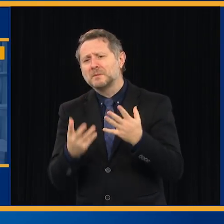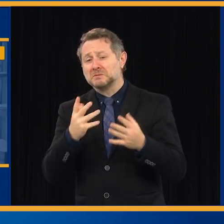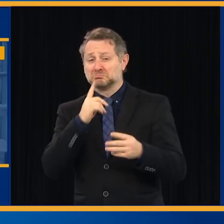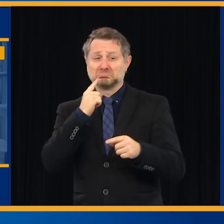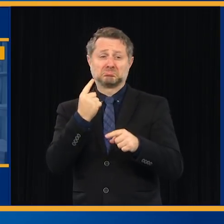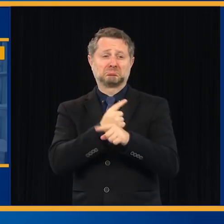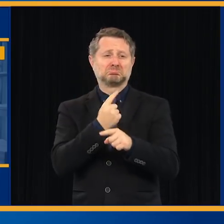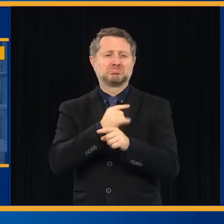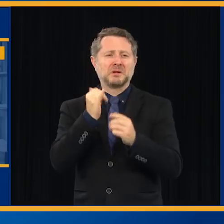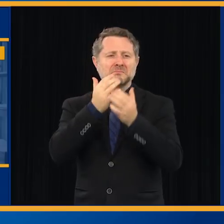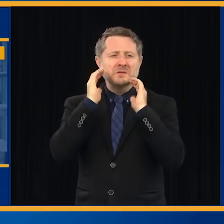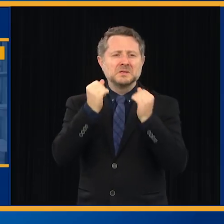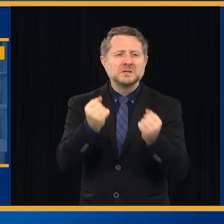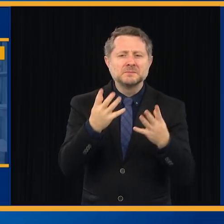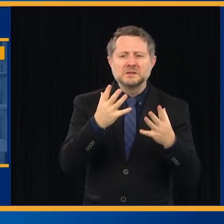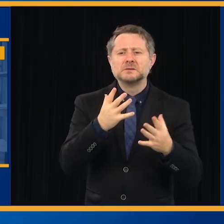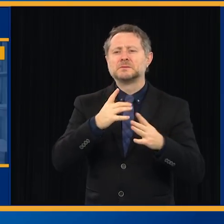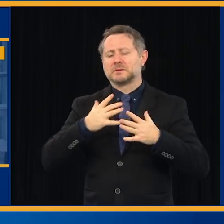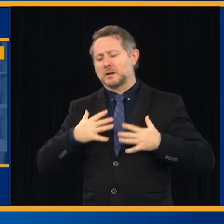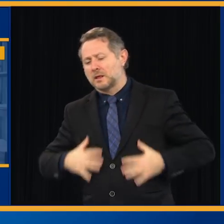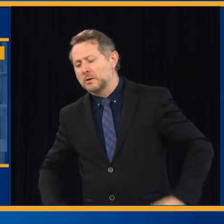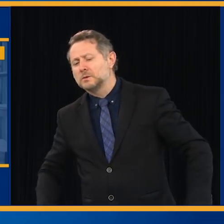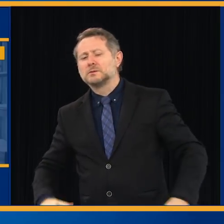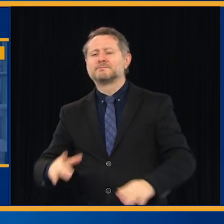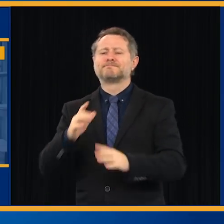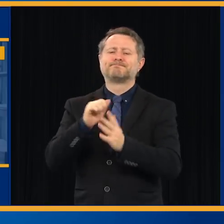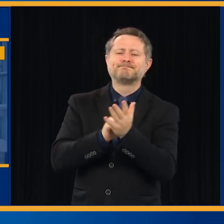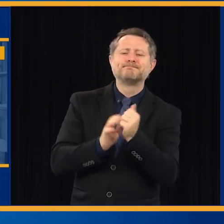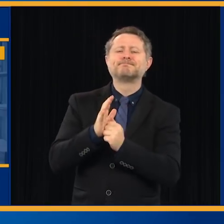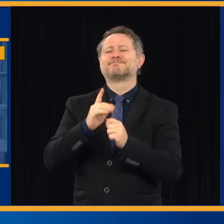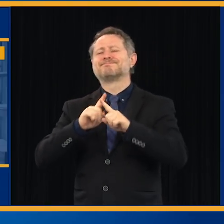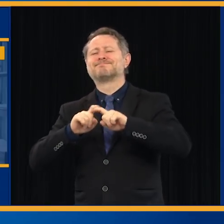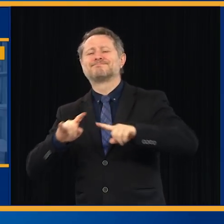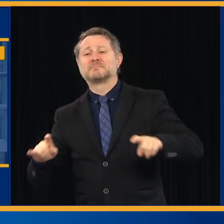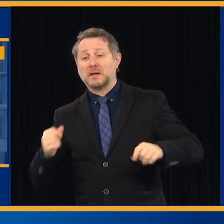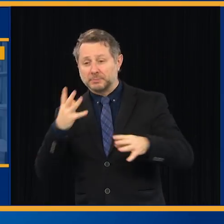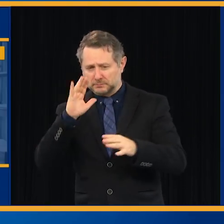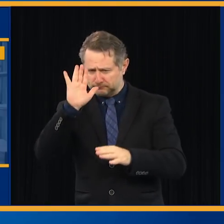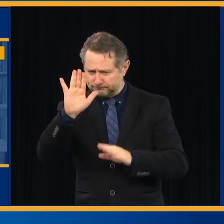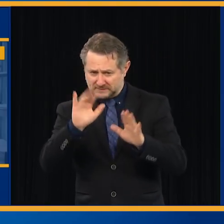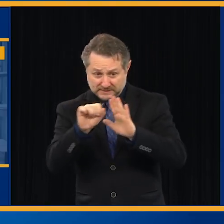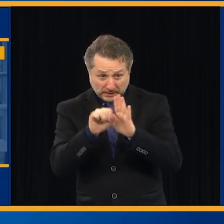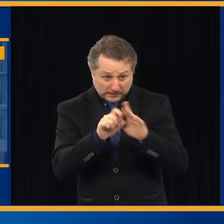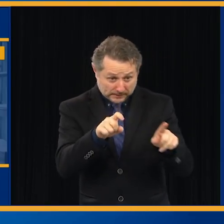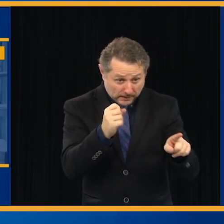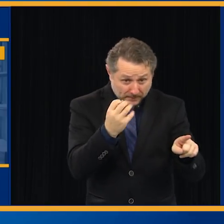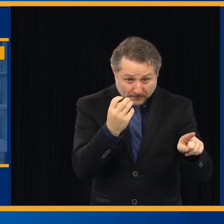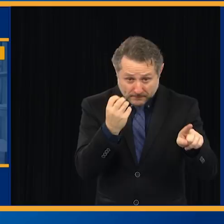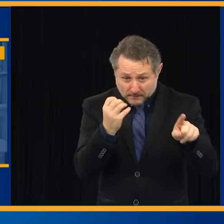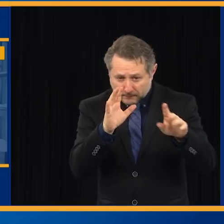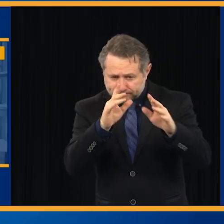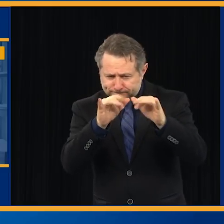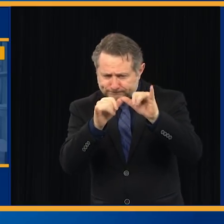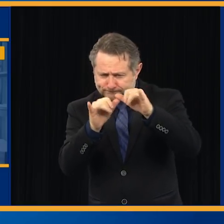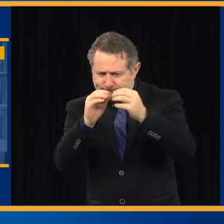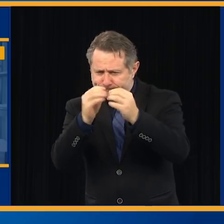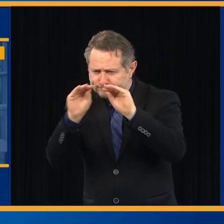mask is a mask, a gown is a gown. Let's come up with the total amount that we need.